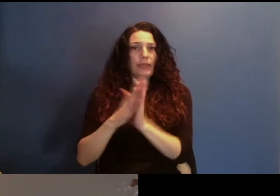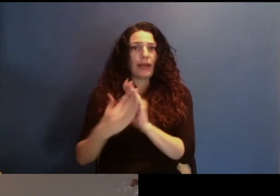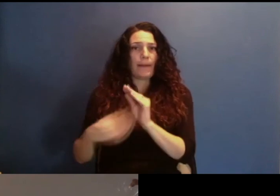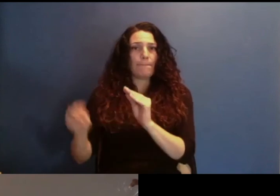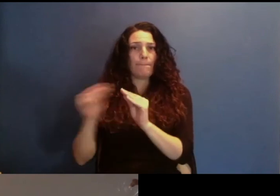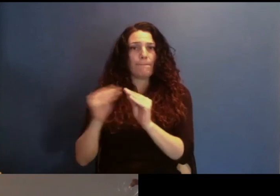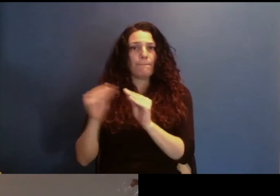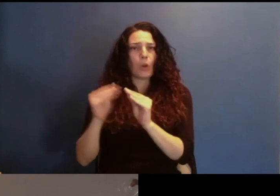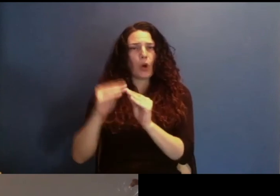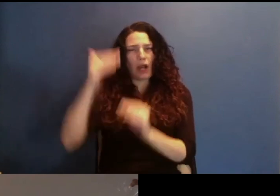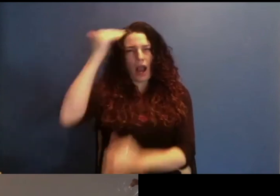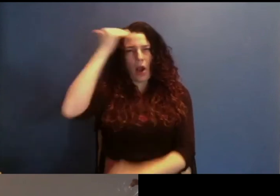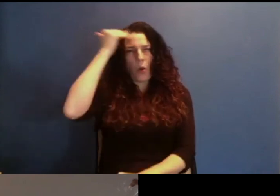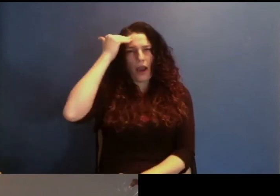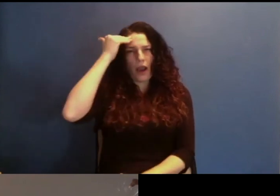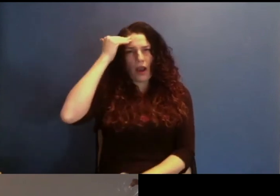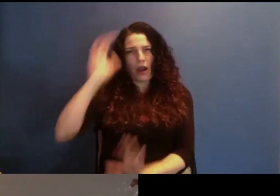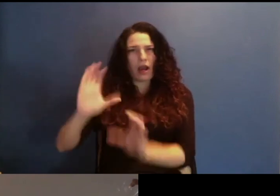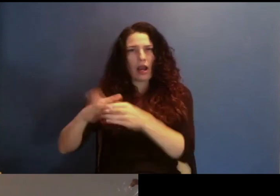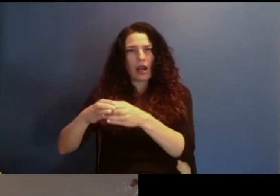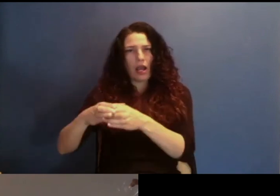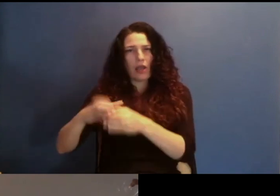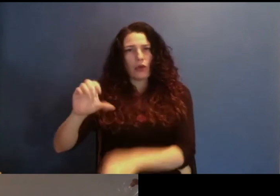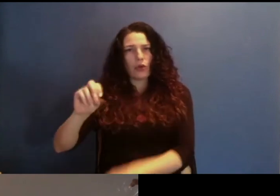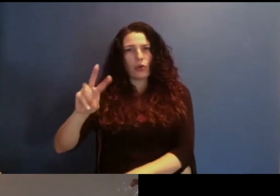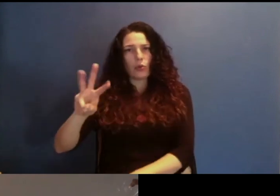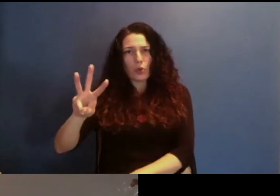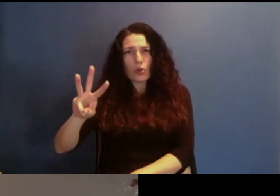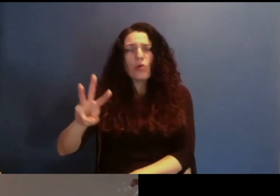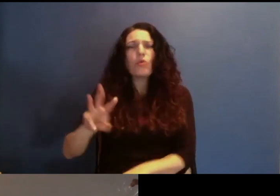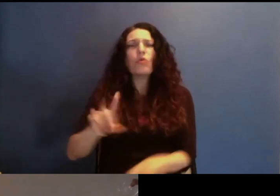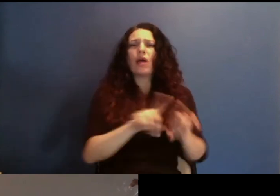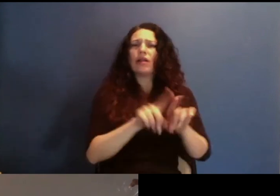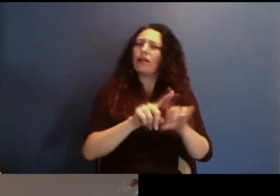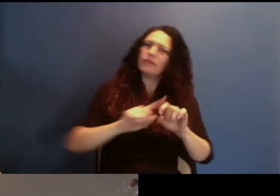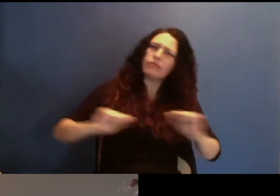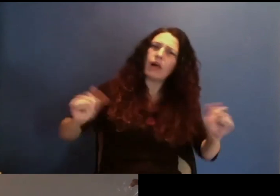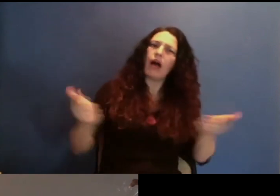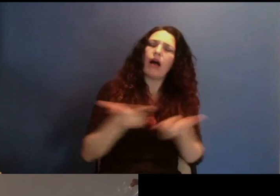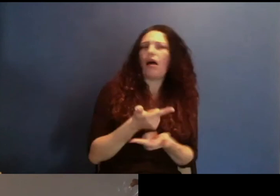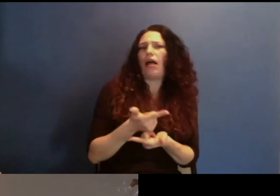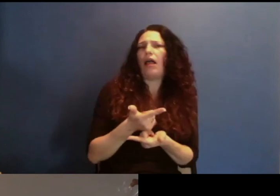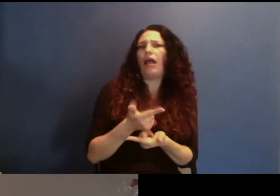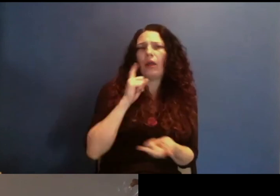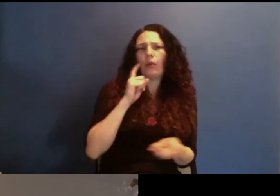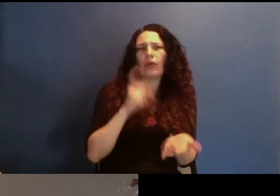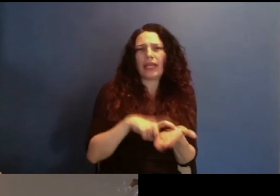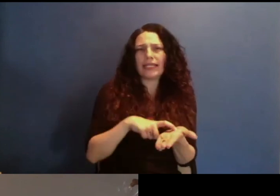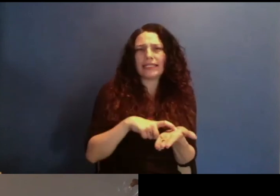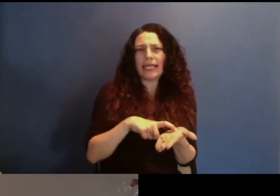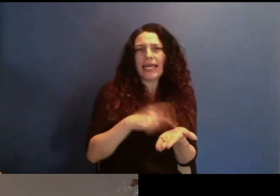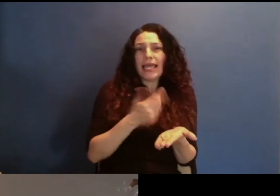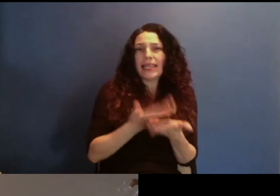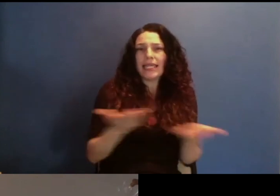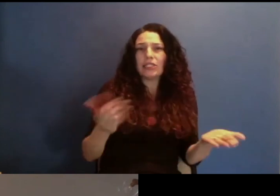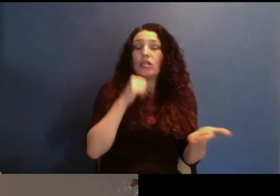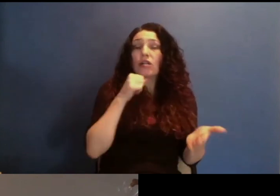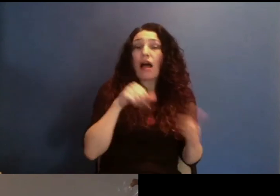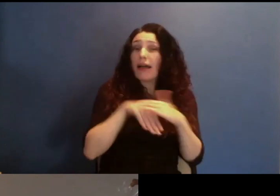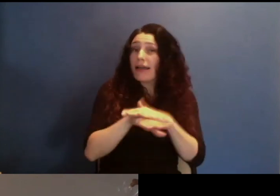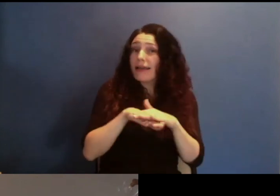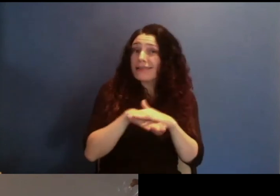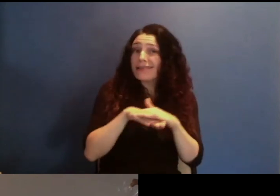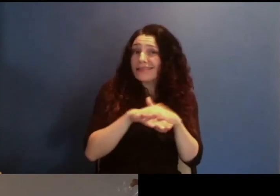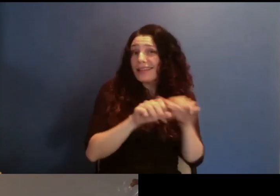and everyone how things are not accessible. Like, we're a